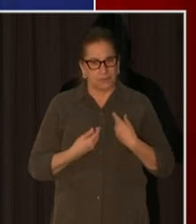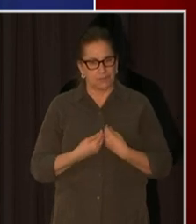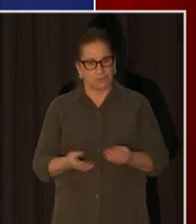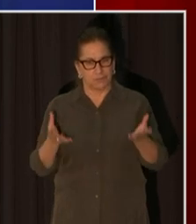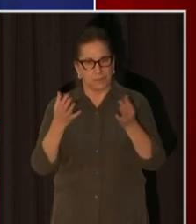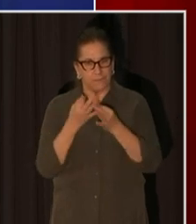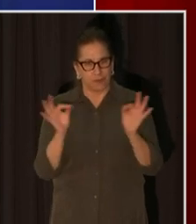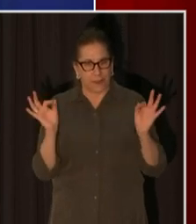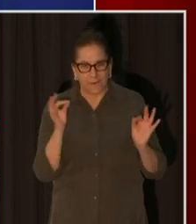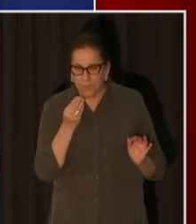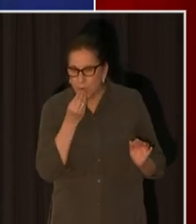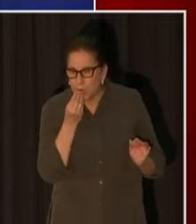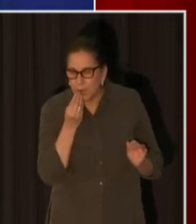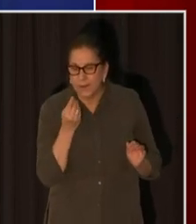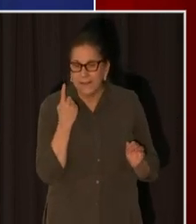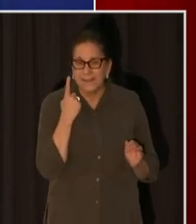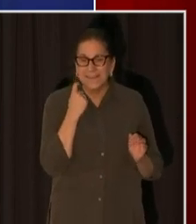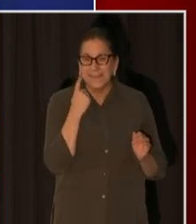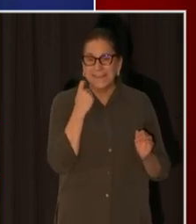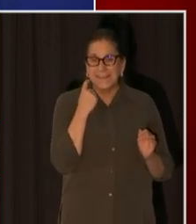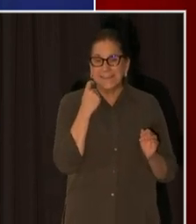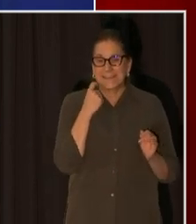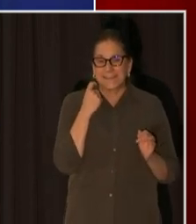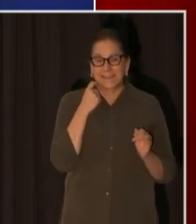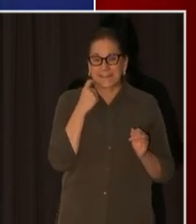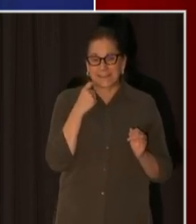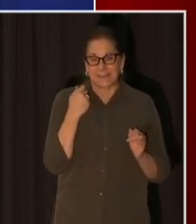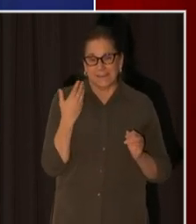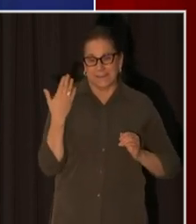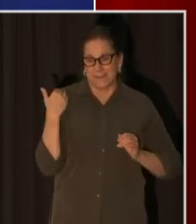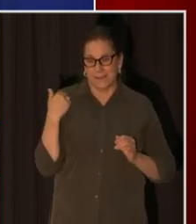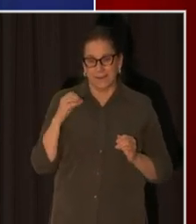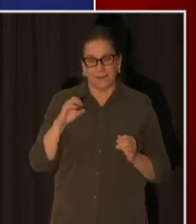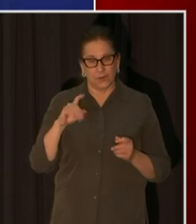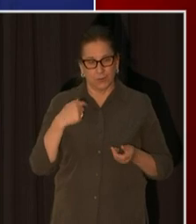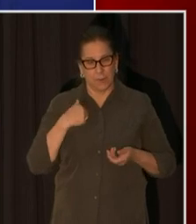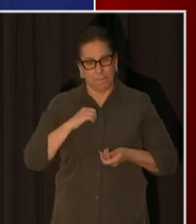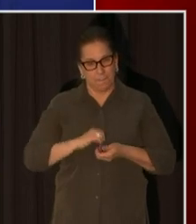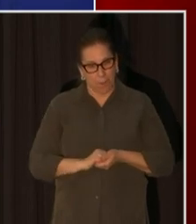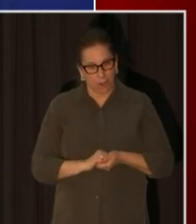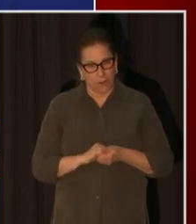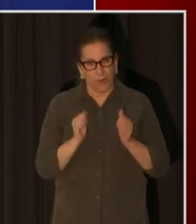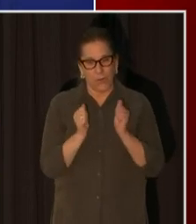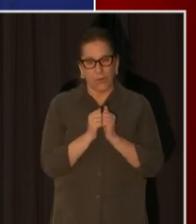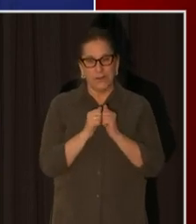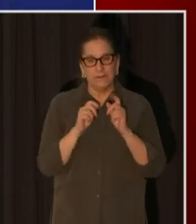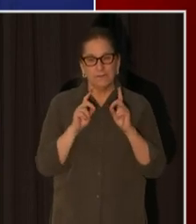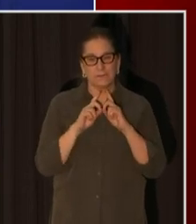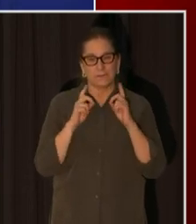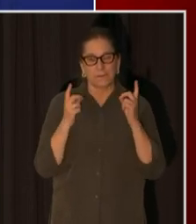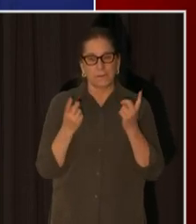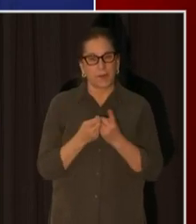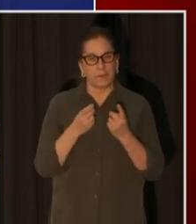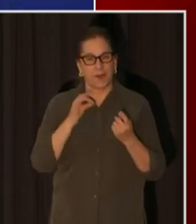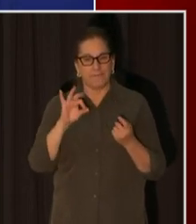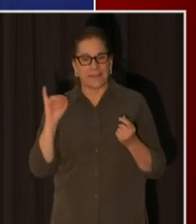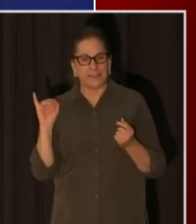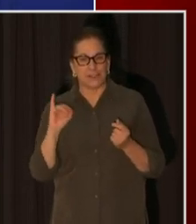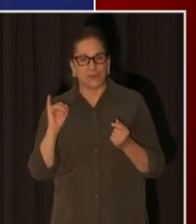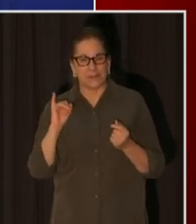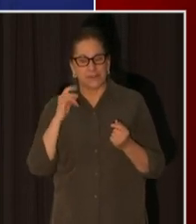Caucus, Essence, the Council on Foreign Relations, the National Black Chamber of Commerce, as well as the Fuse Corps,